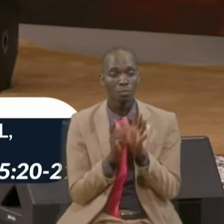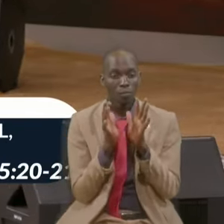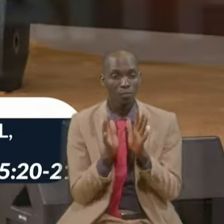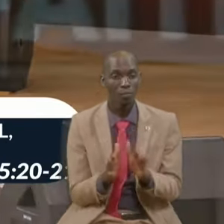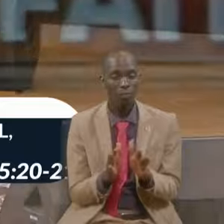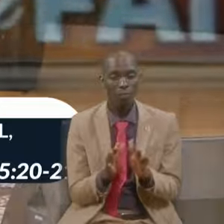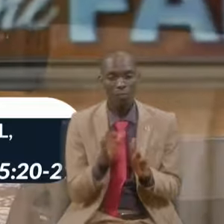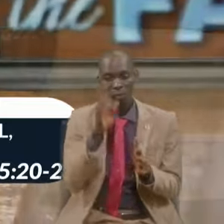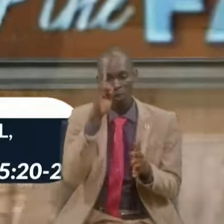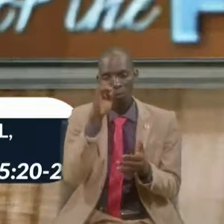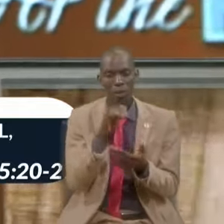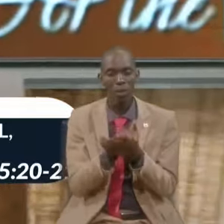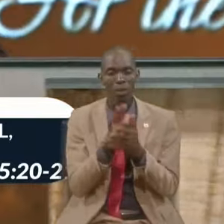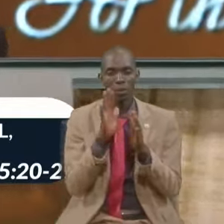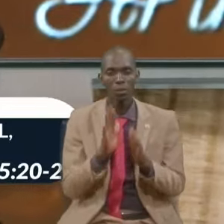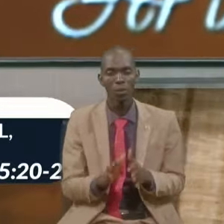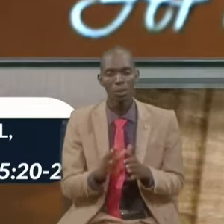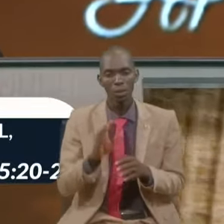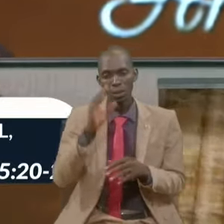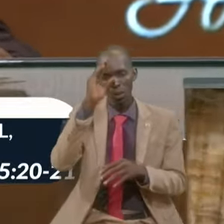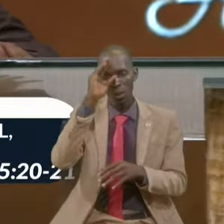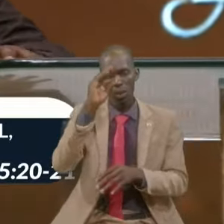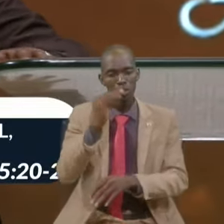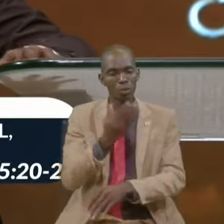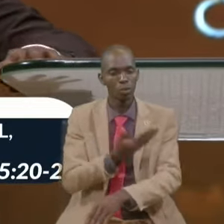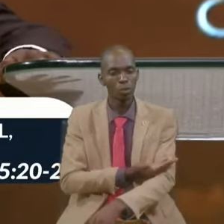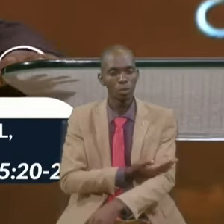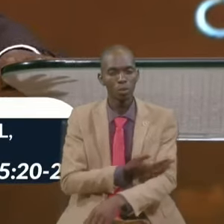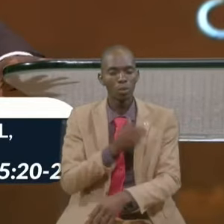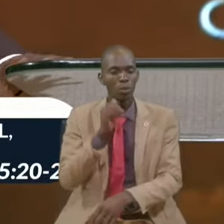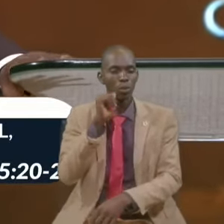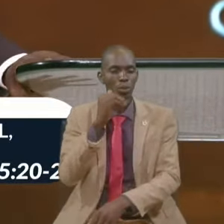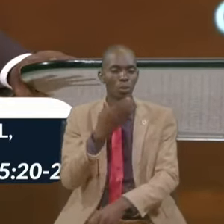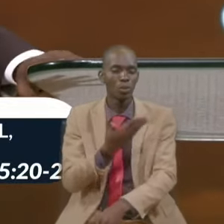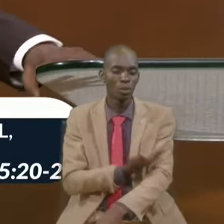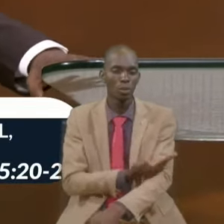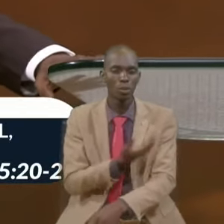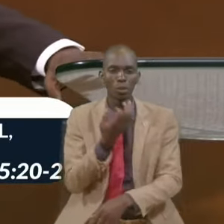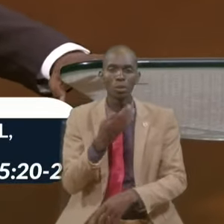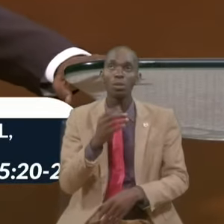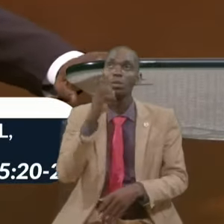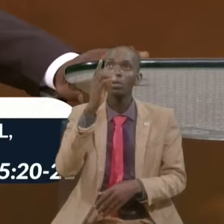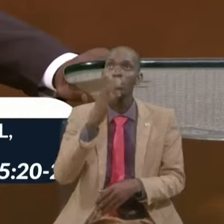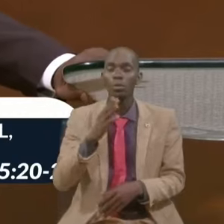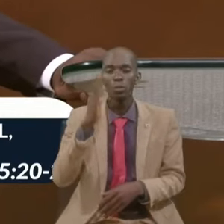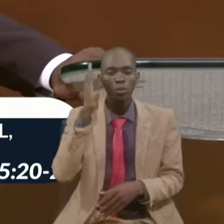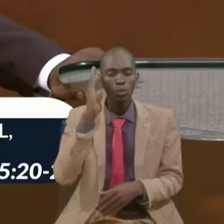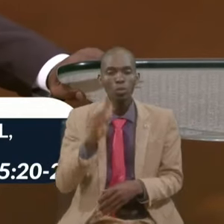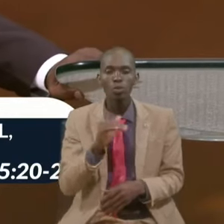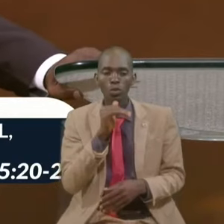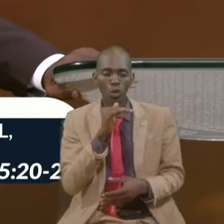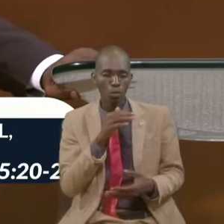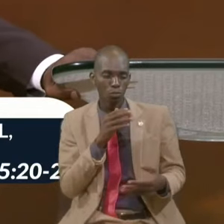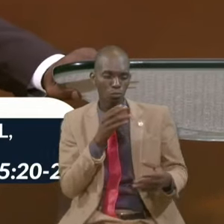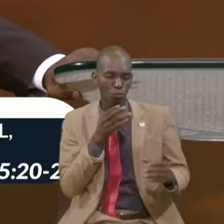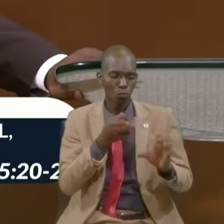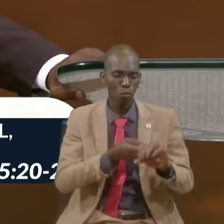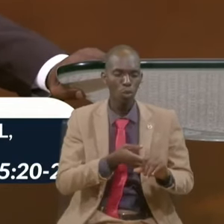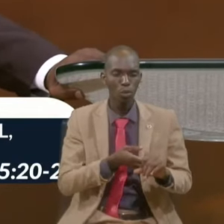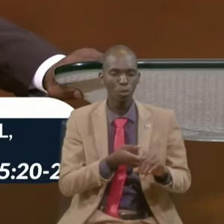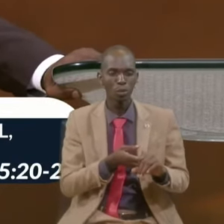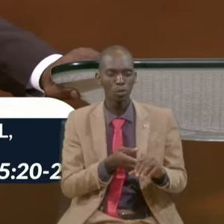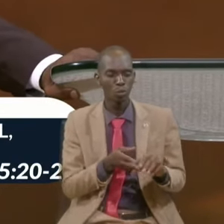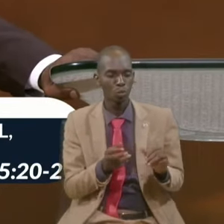believers, sons, daughters of God should not meddle with